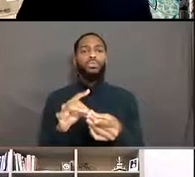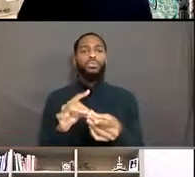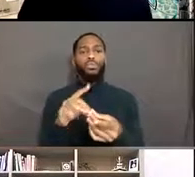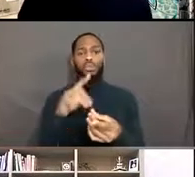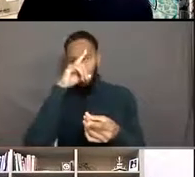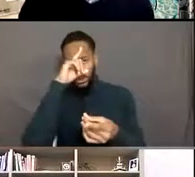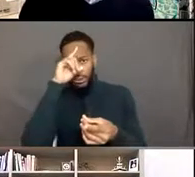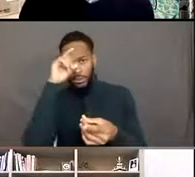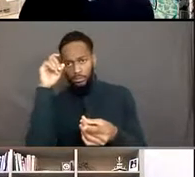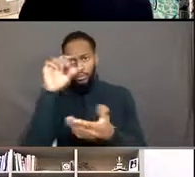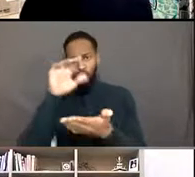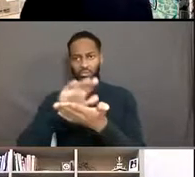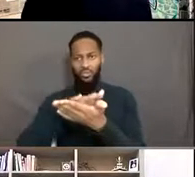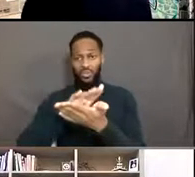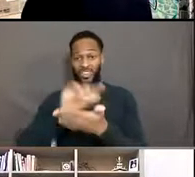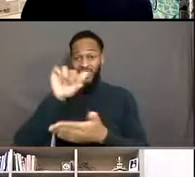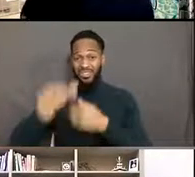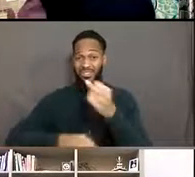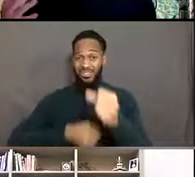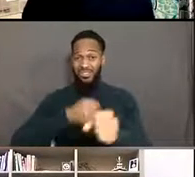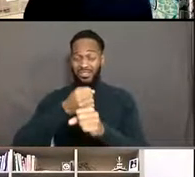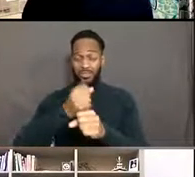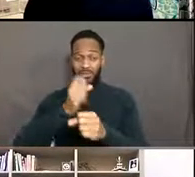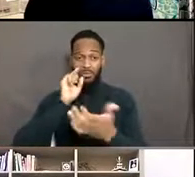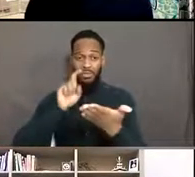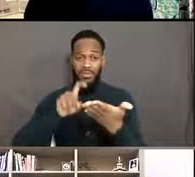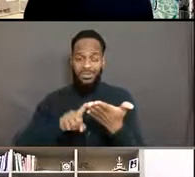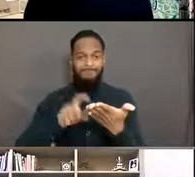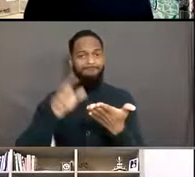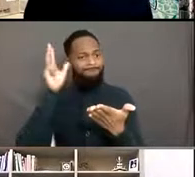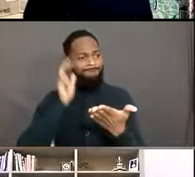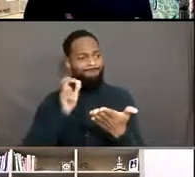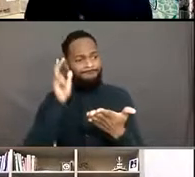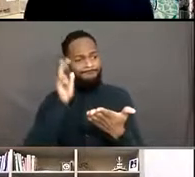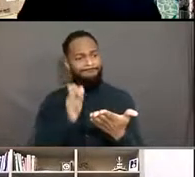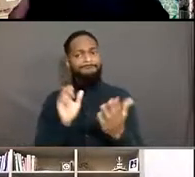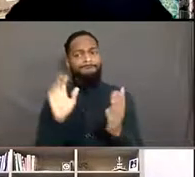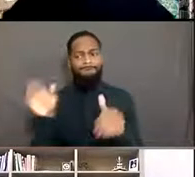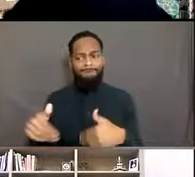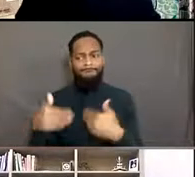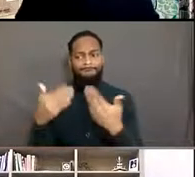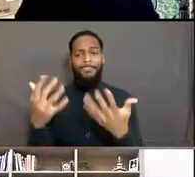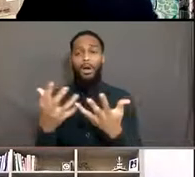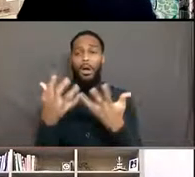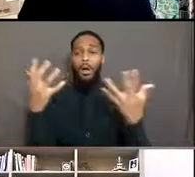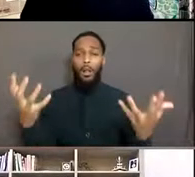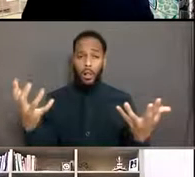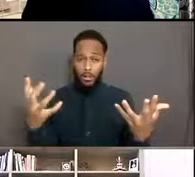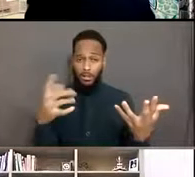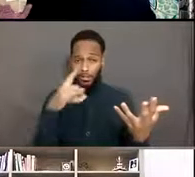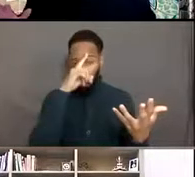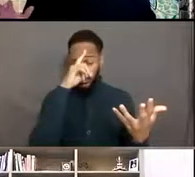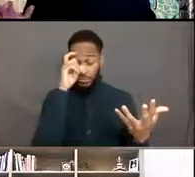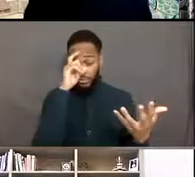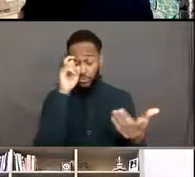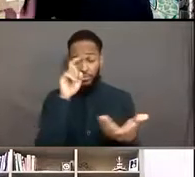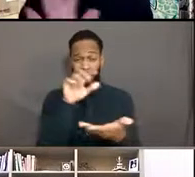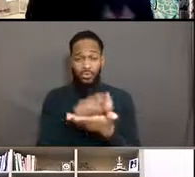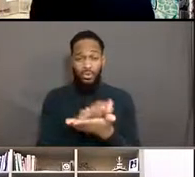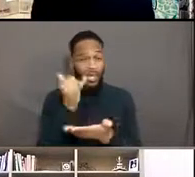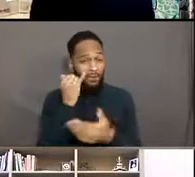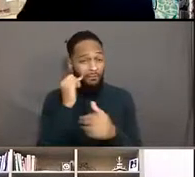this coming year, we recognize we've heard the need to provide as much as possible. This will go